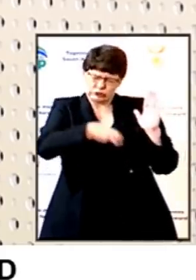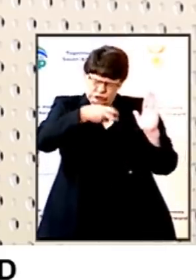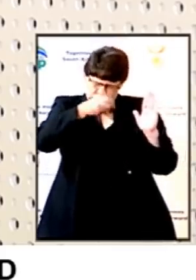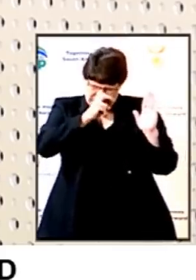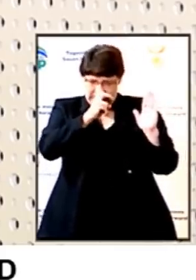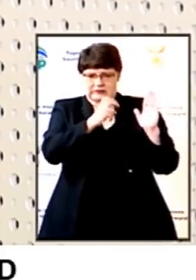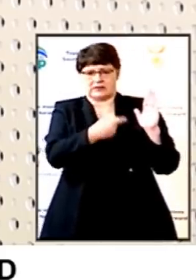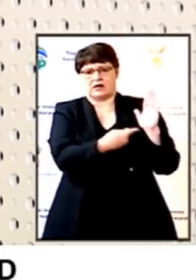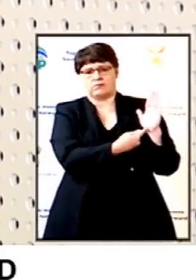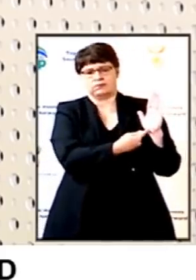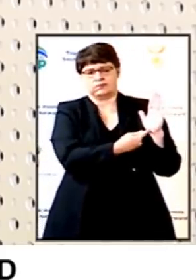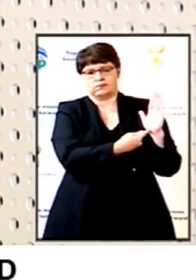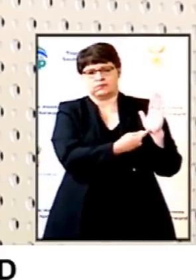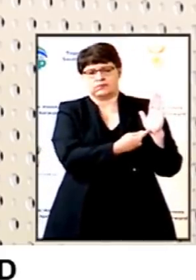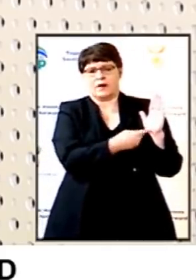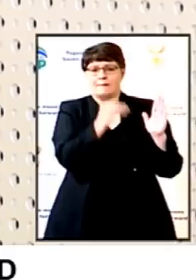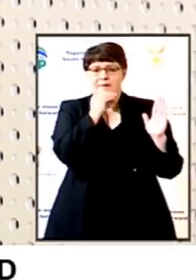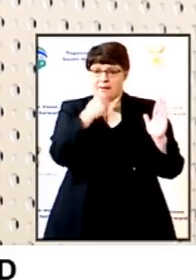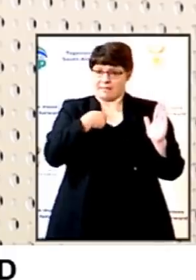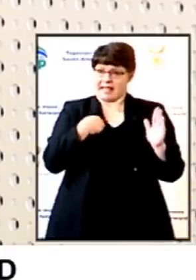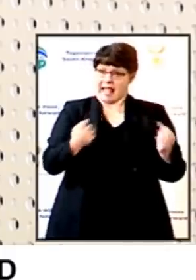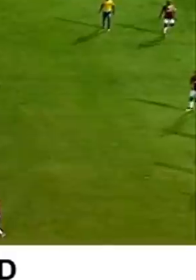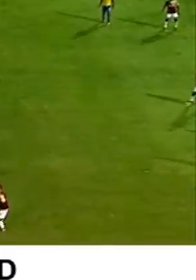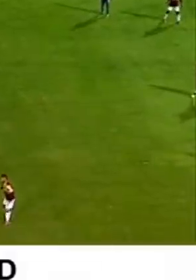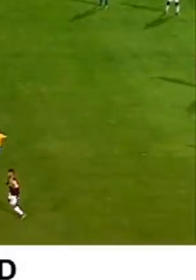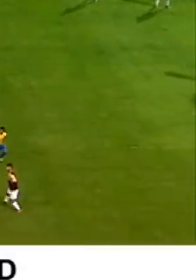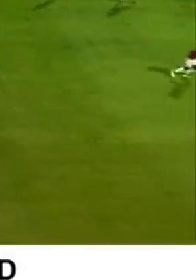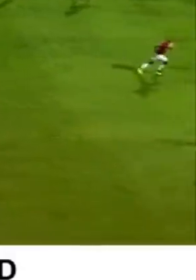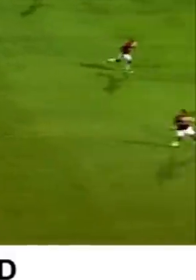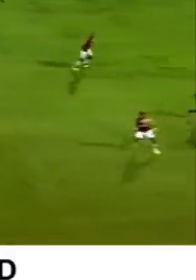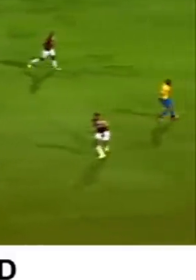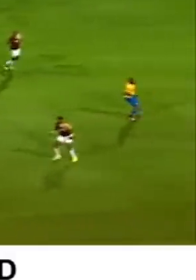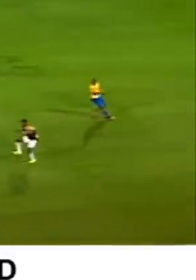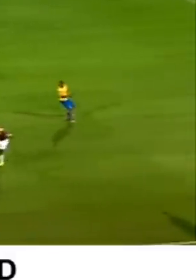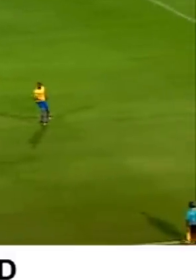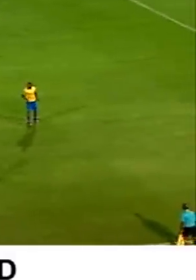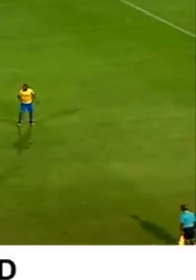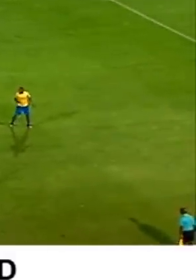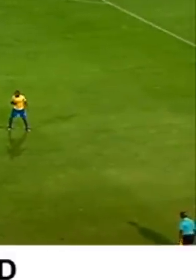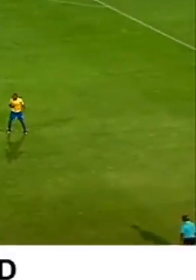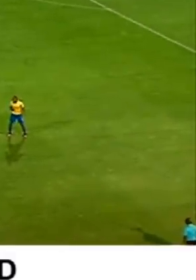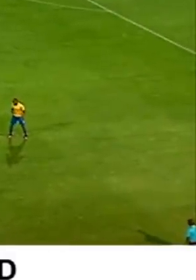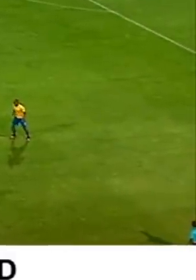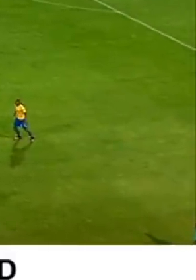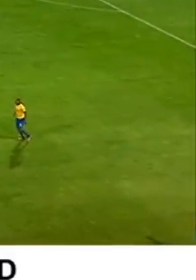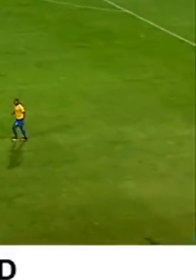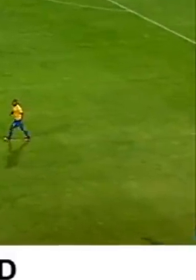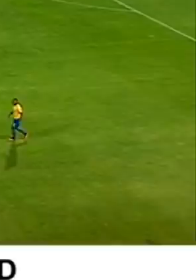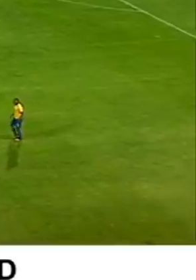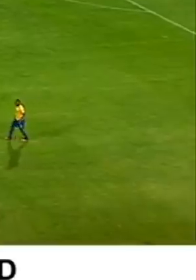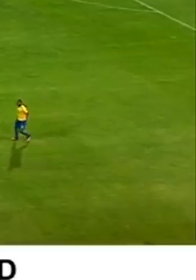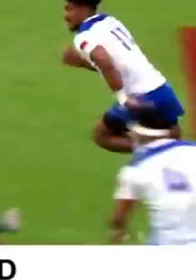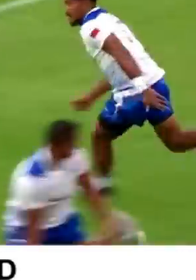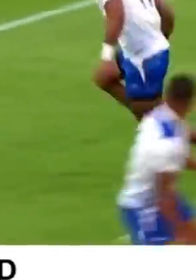strict regulations under which exercise can be done. Sporting events remain restricted under level 4